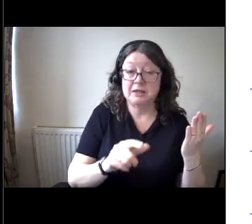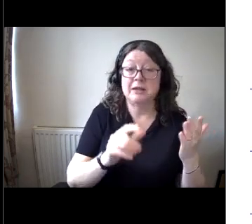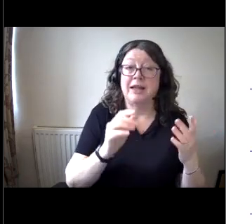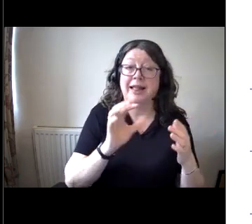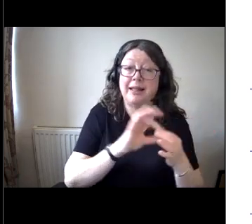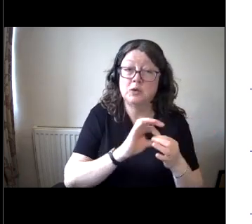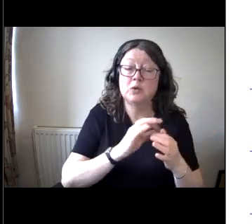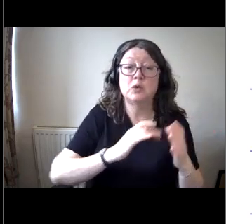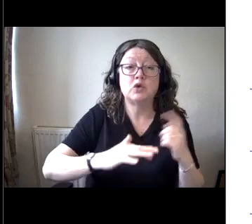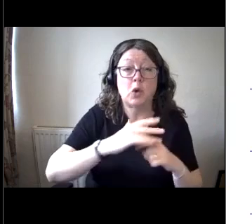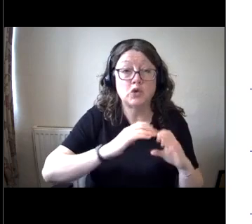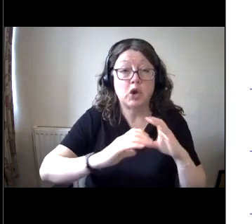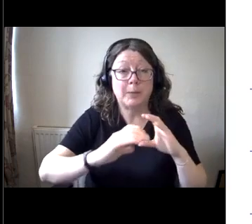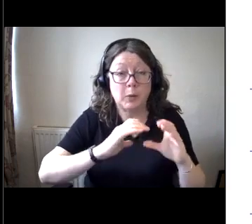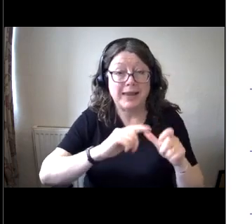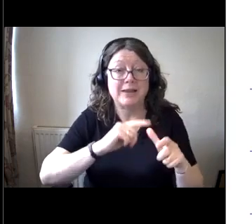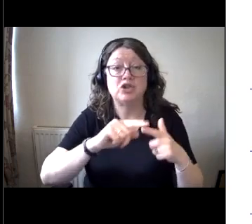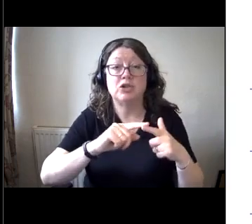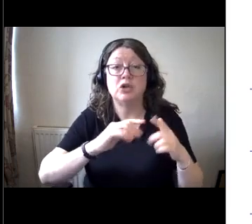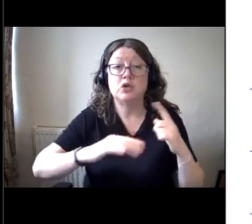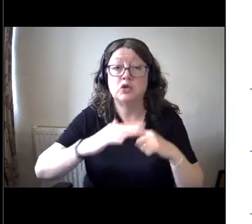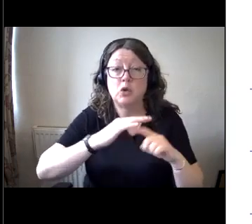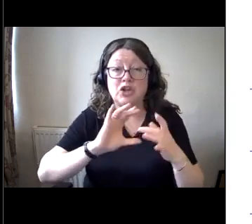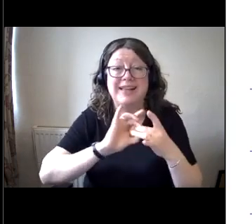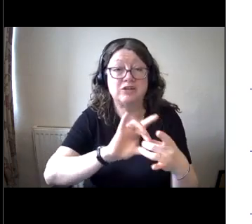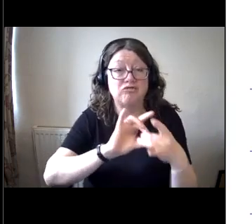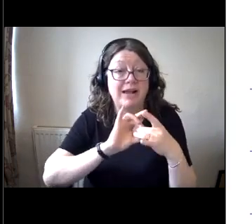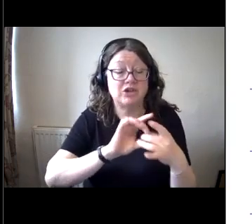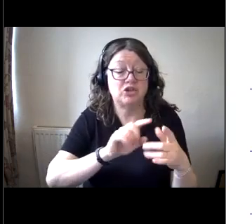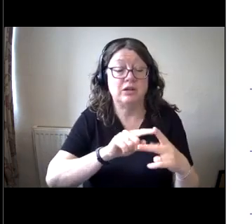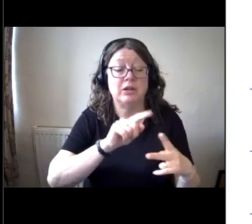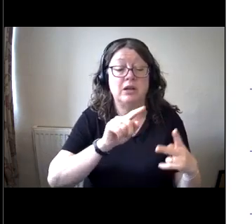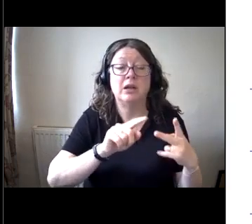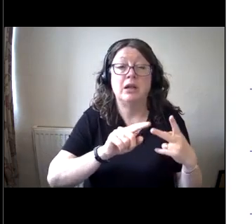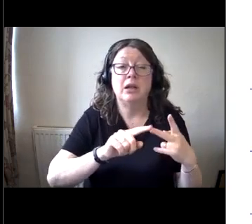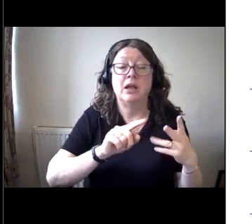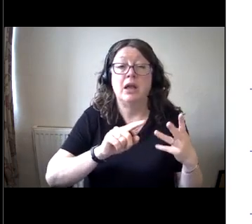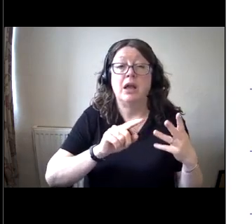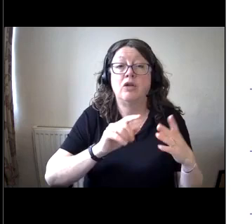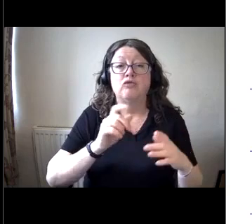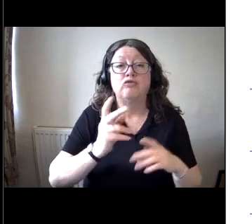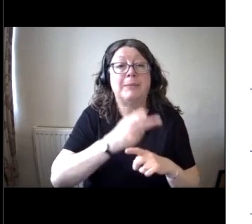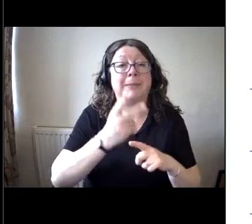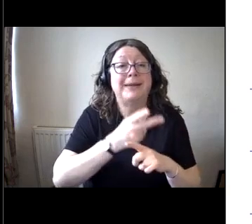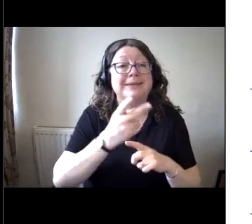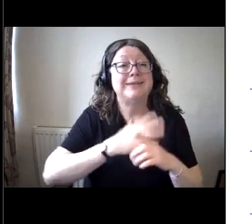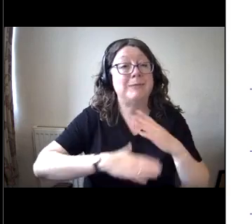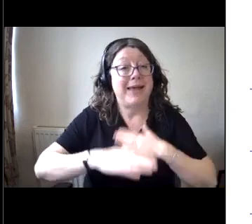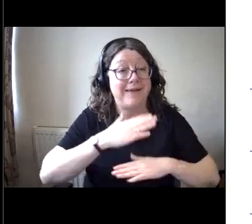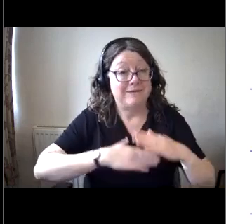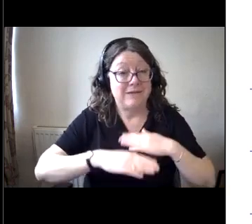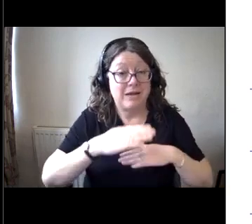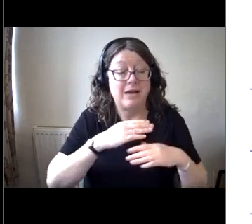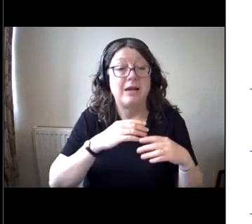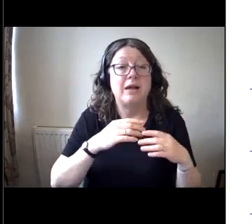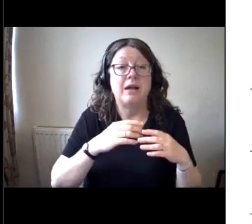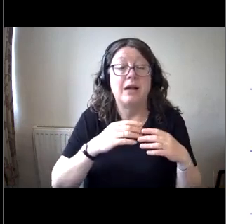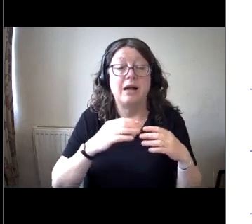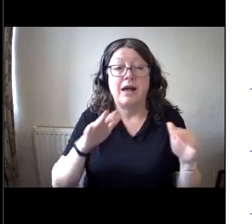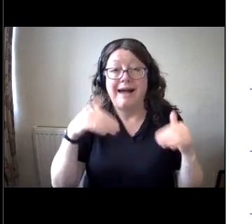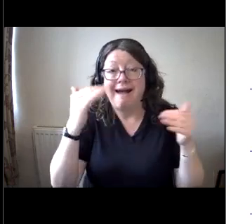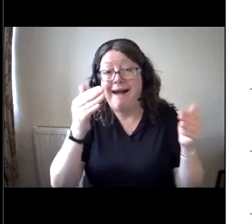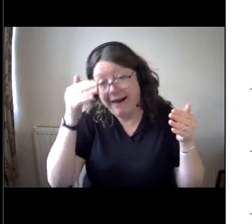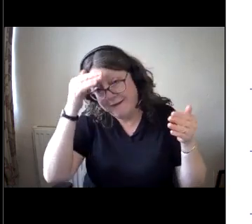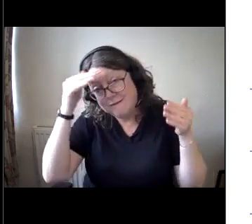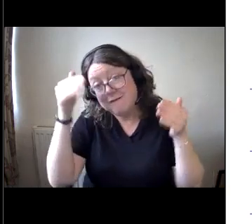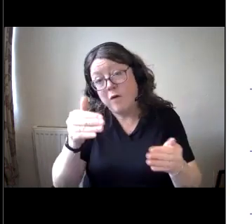and social interaction. It looks at repetitive type behaviours. We might see highly focused interest or